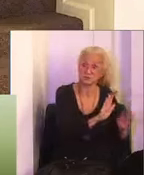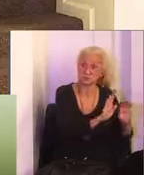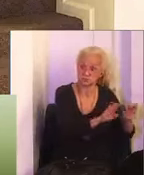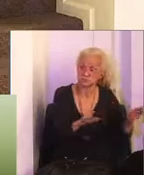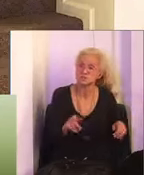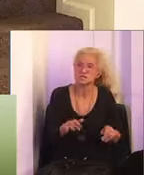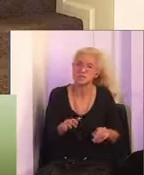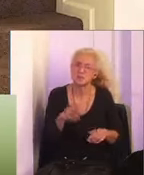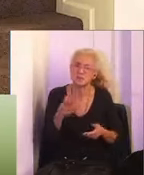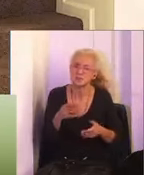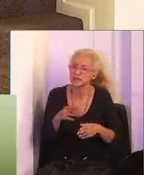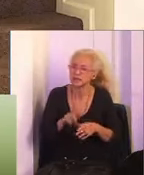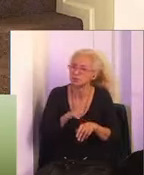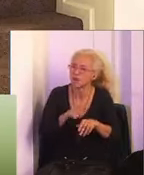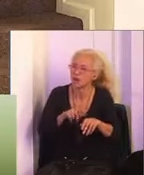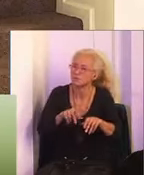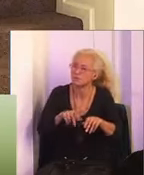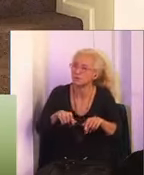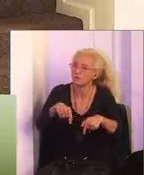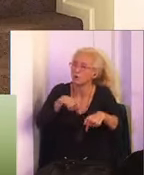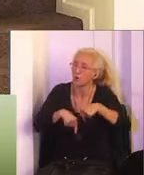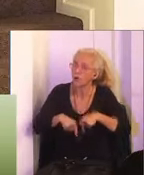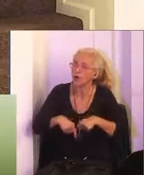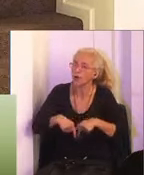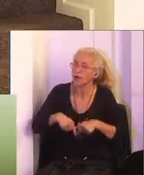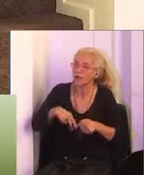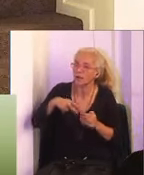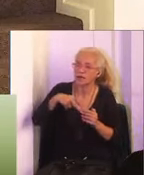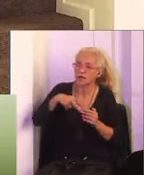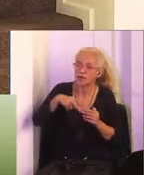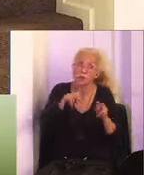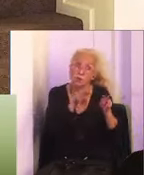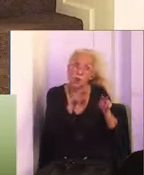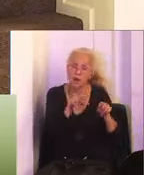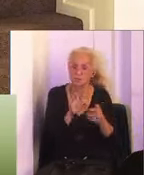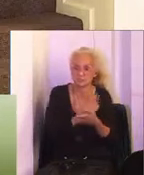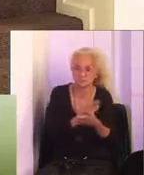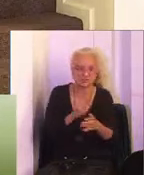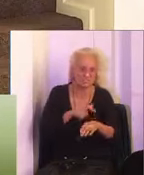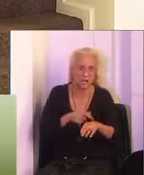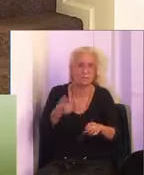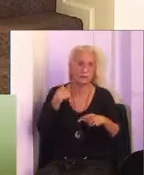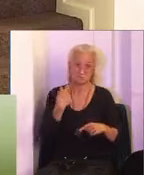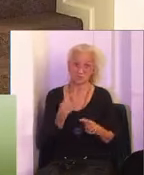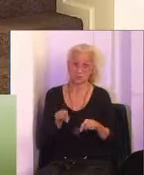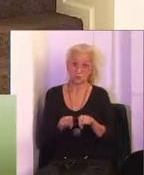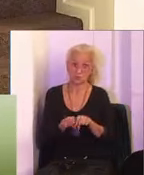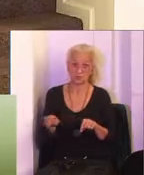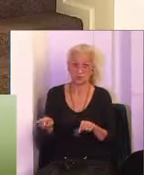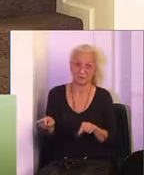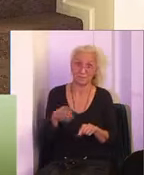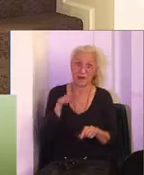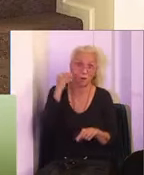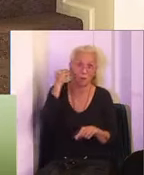it's been a while since you've seen the movie, go back and look at it. I looked at it again last night as part of my homework for this message.